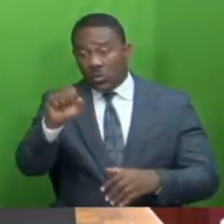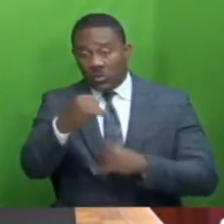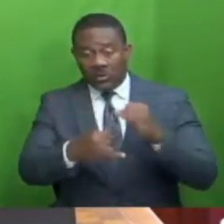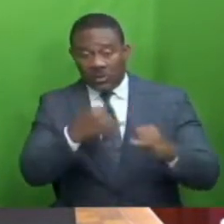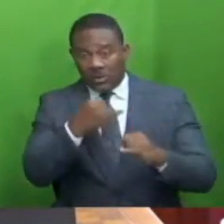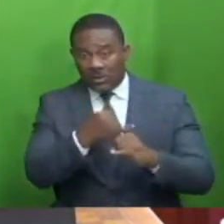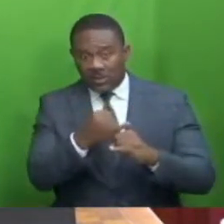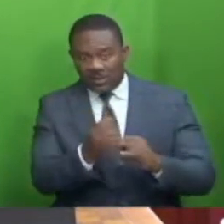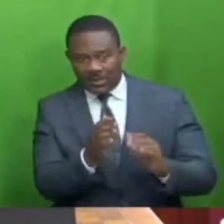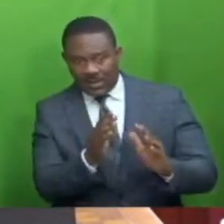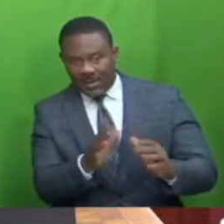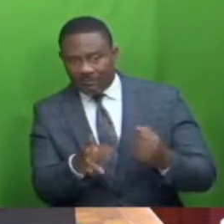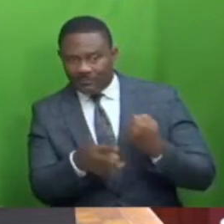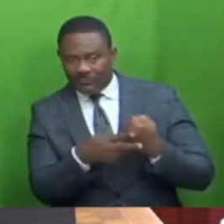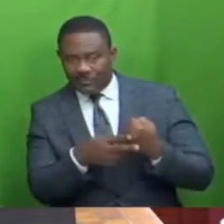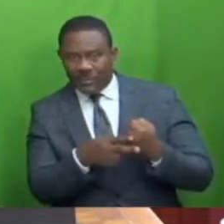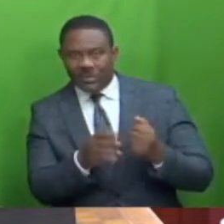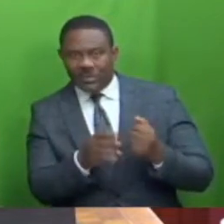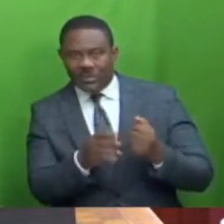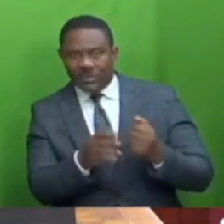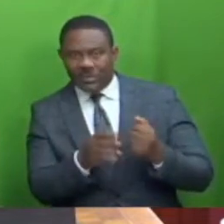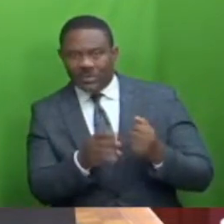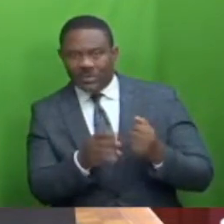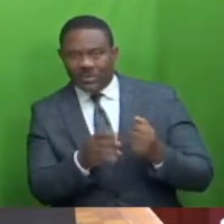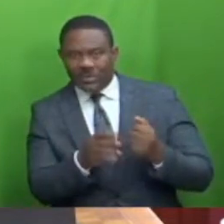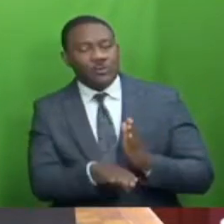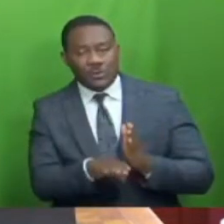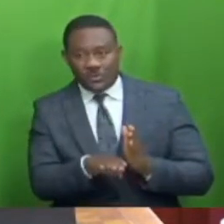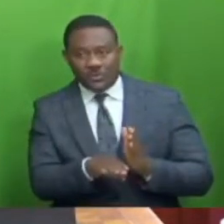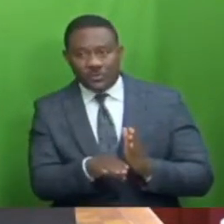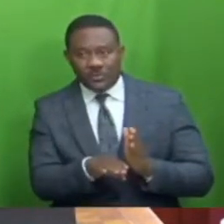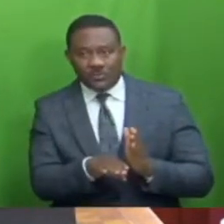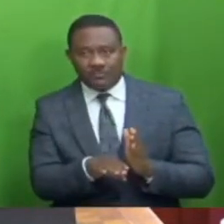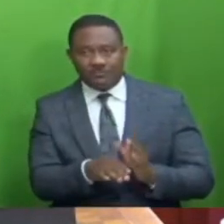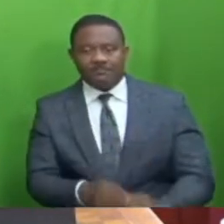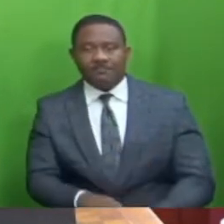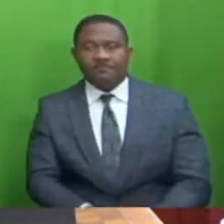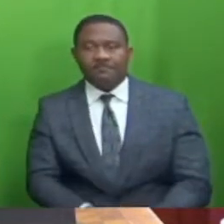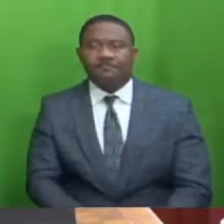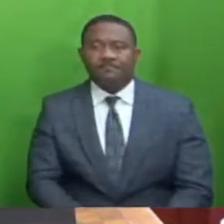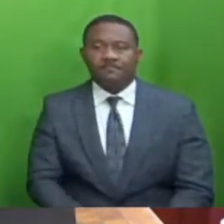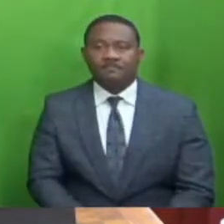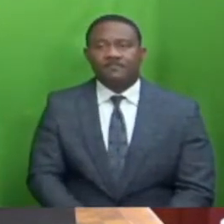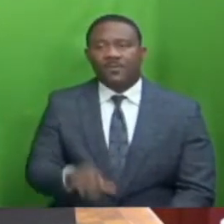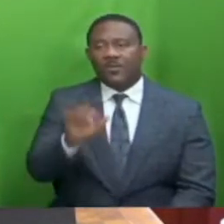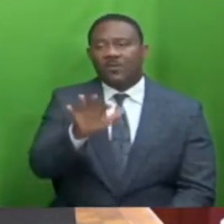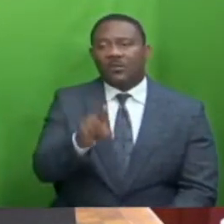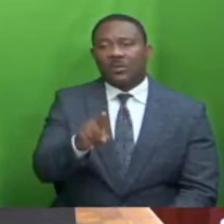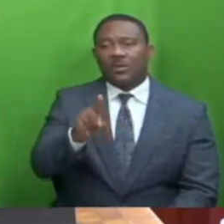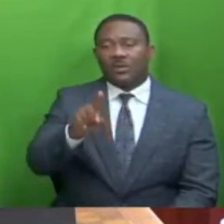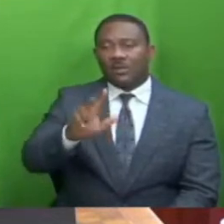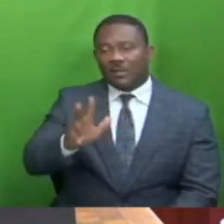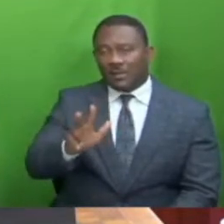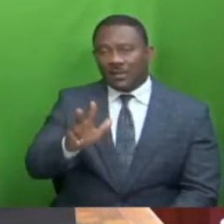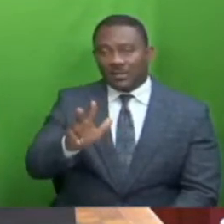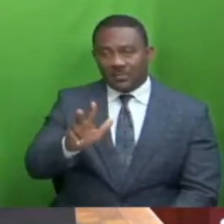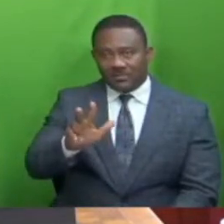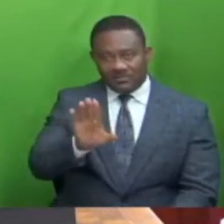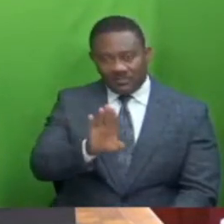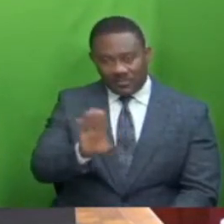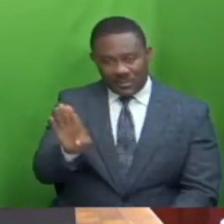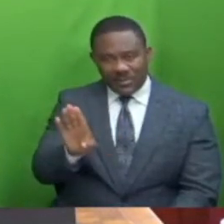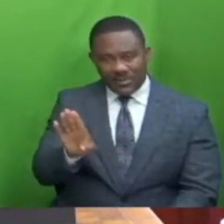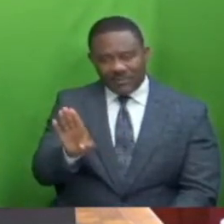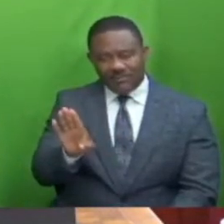billion at the end of December 2022 to $5.3 billion, 2.5 million in